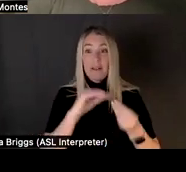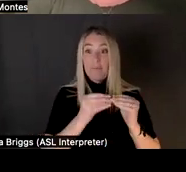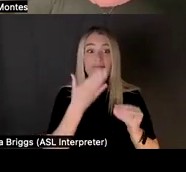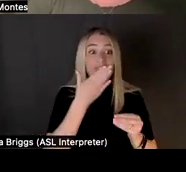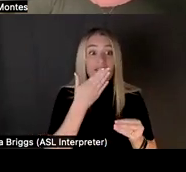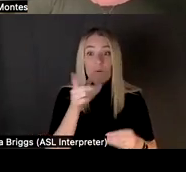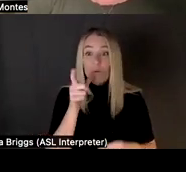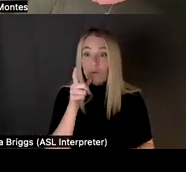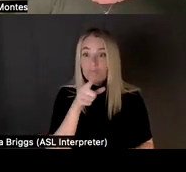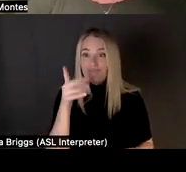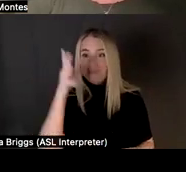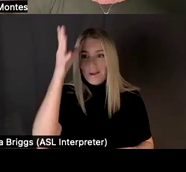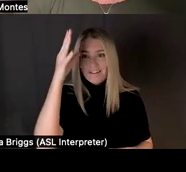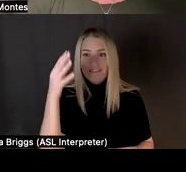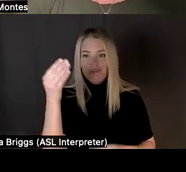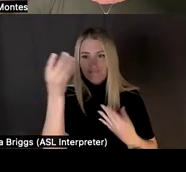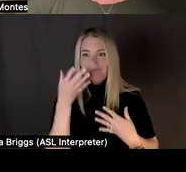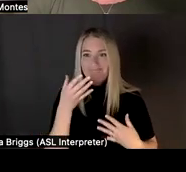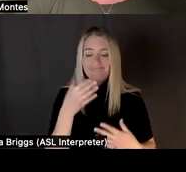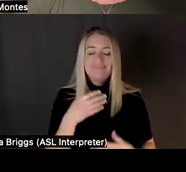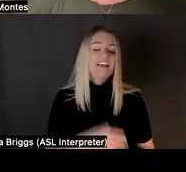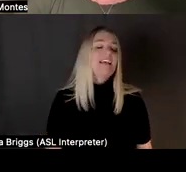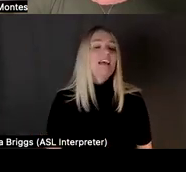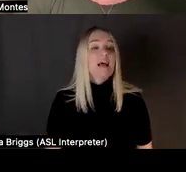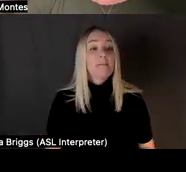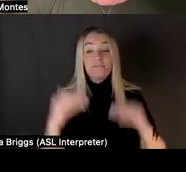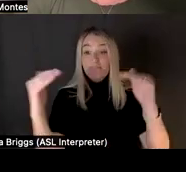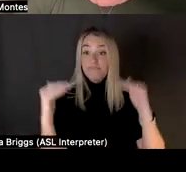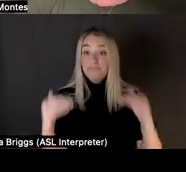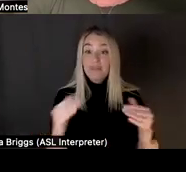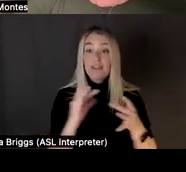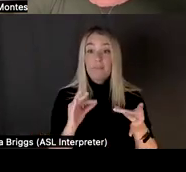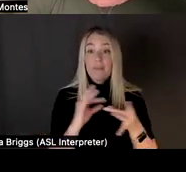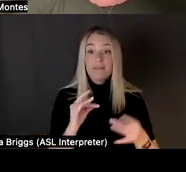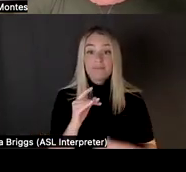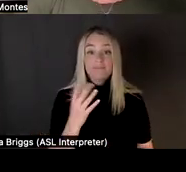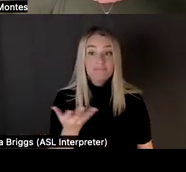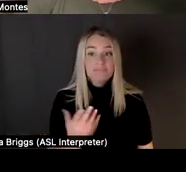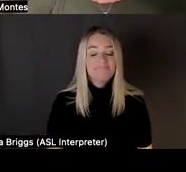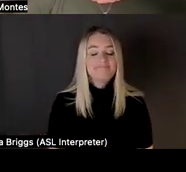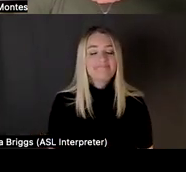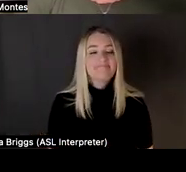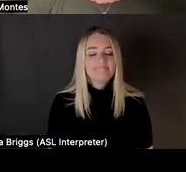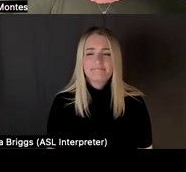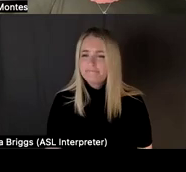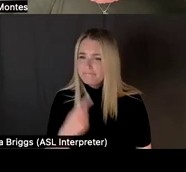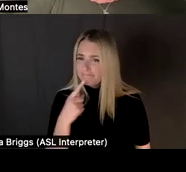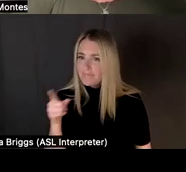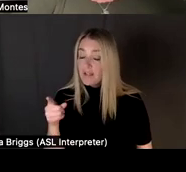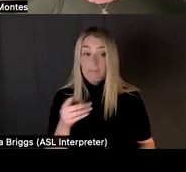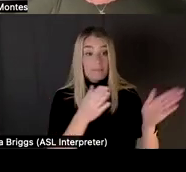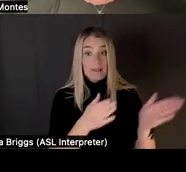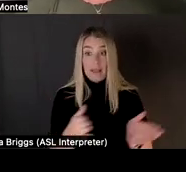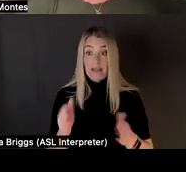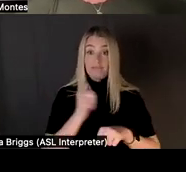that comment. Our next comment is there a plan in place for a